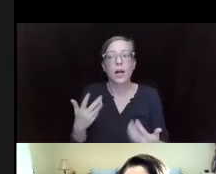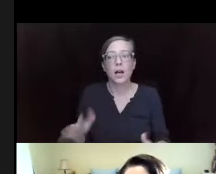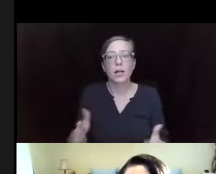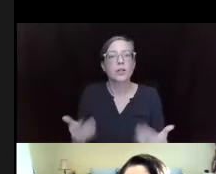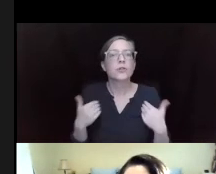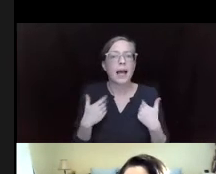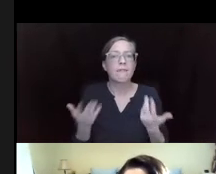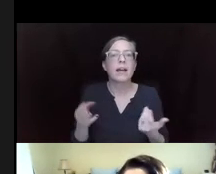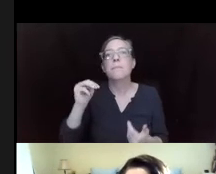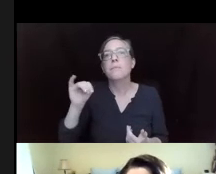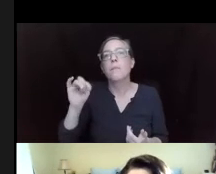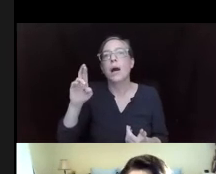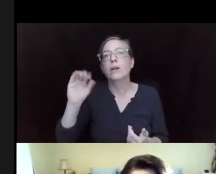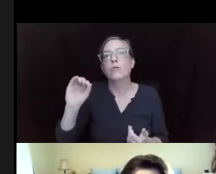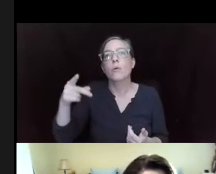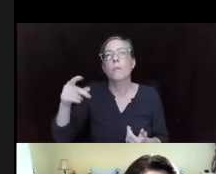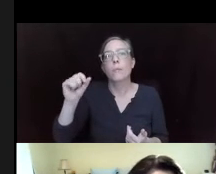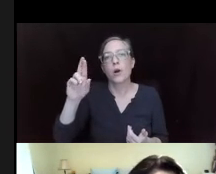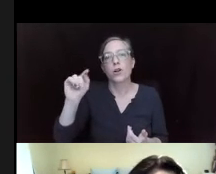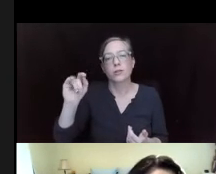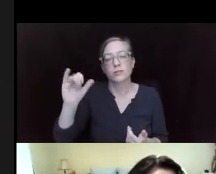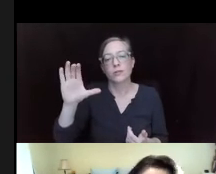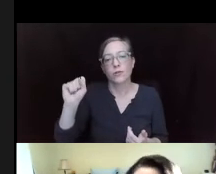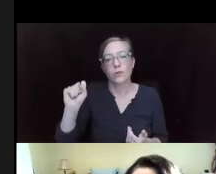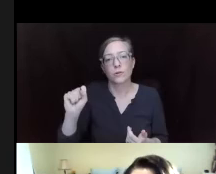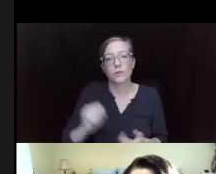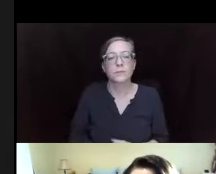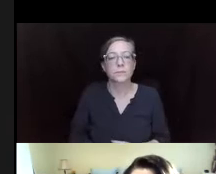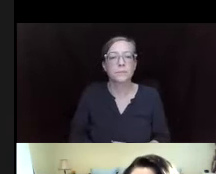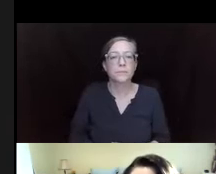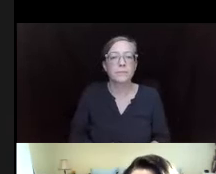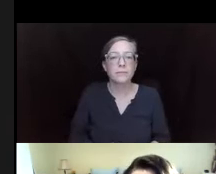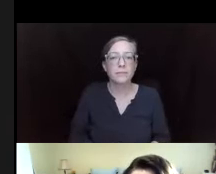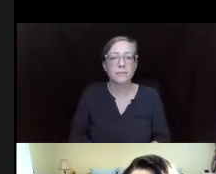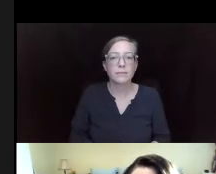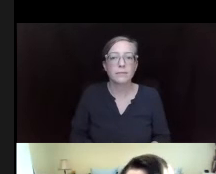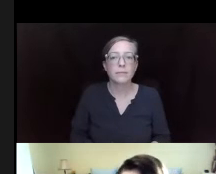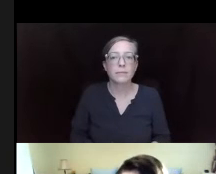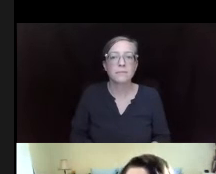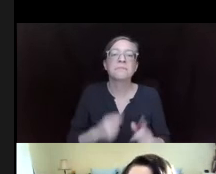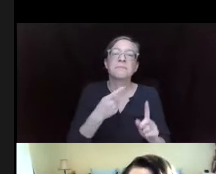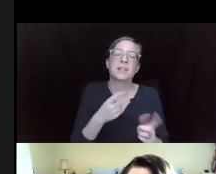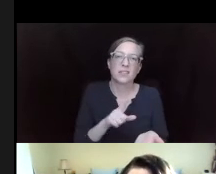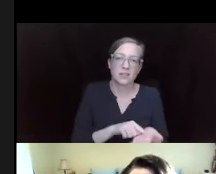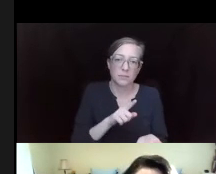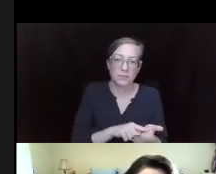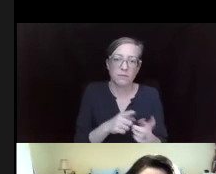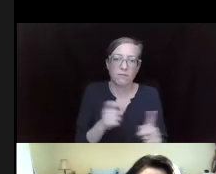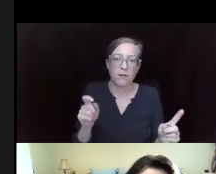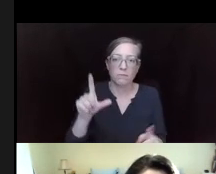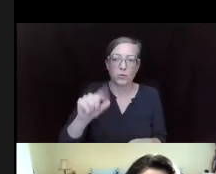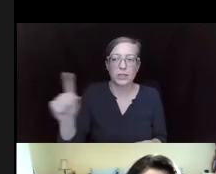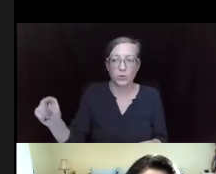of bacteria and yeast cell. This is an analytical chemistry paper from 2020. The other one was also